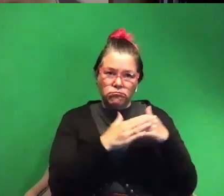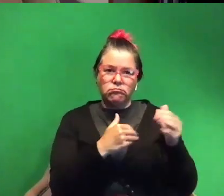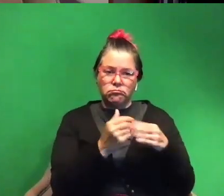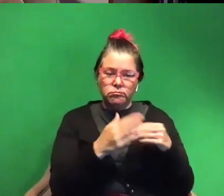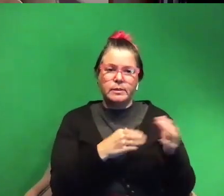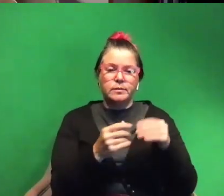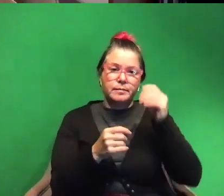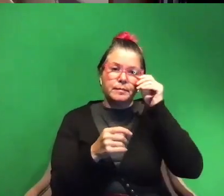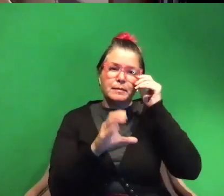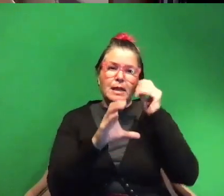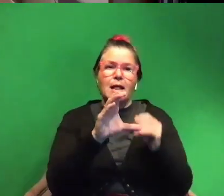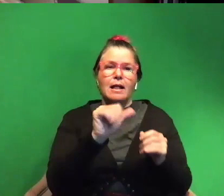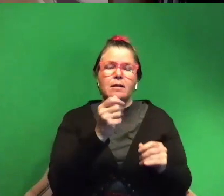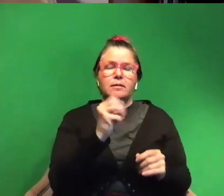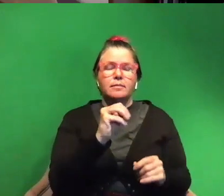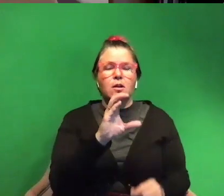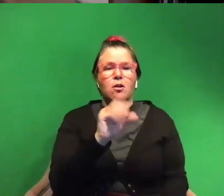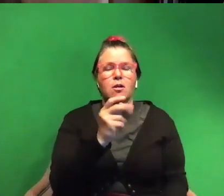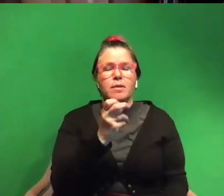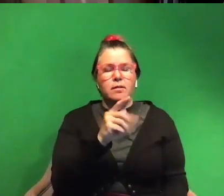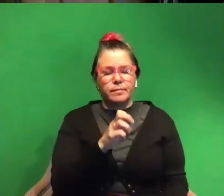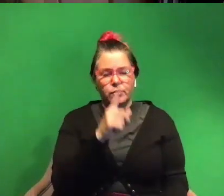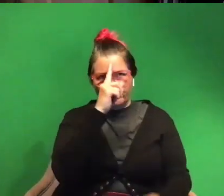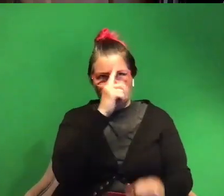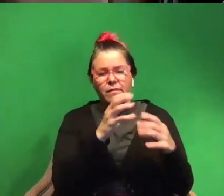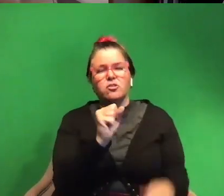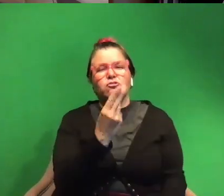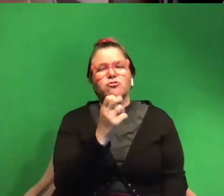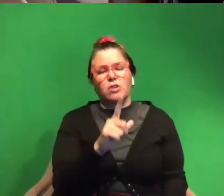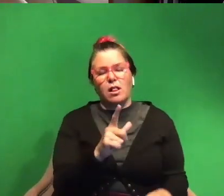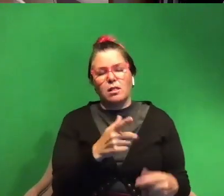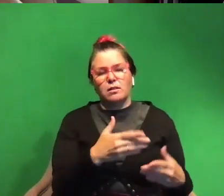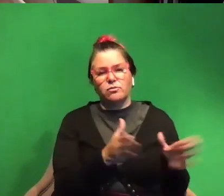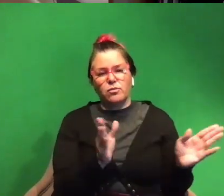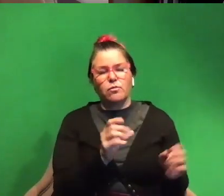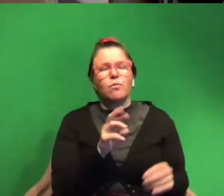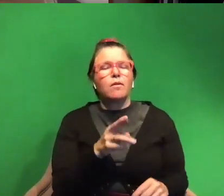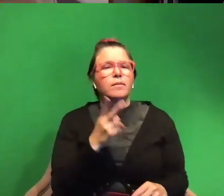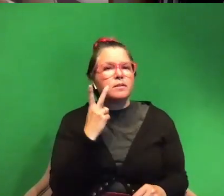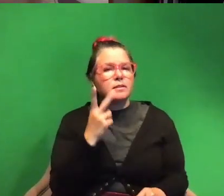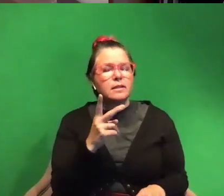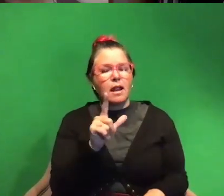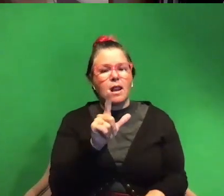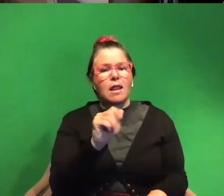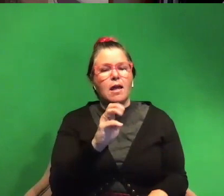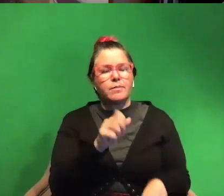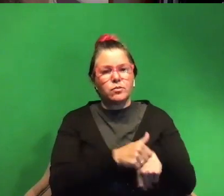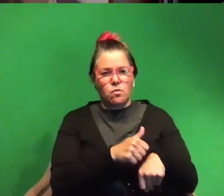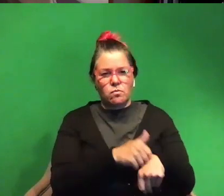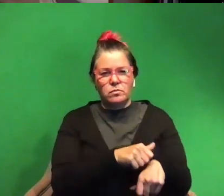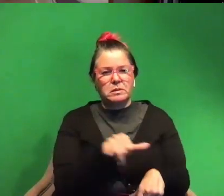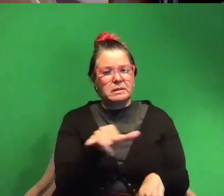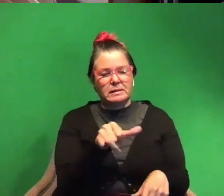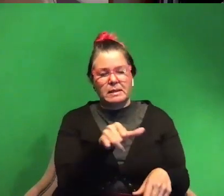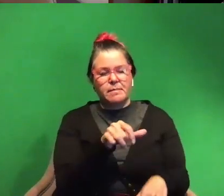made of calcium carbonate. So if you think about just a shell, right, in general, or if you've ever seen limestone, that's what calcium